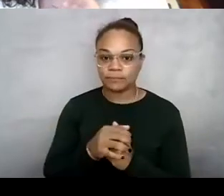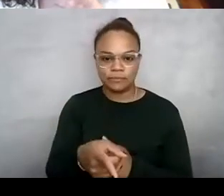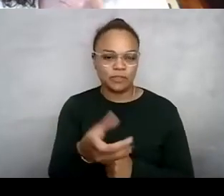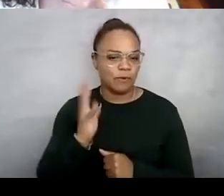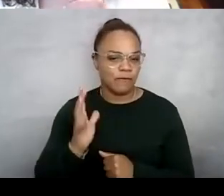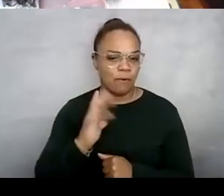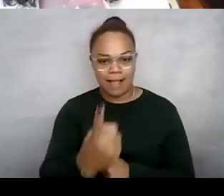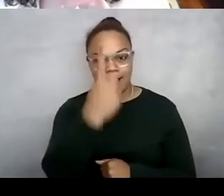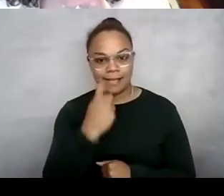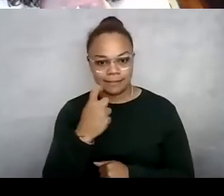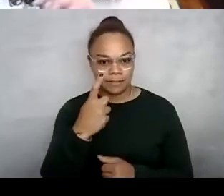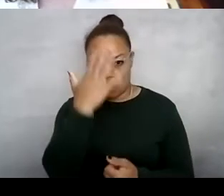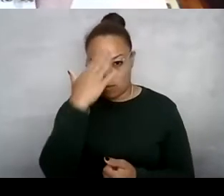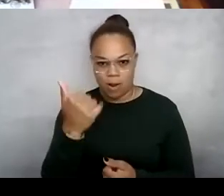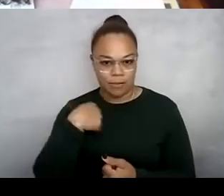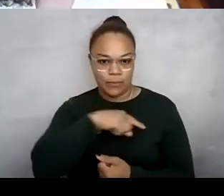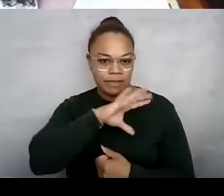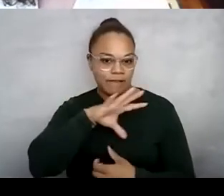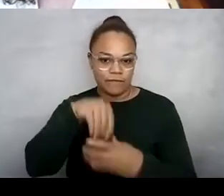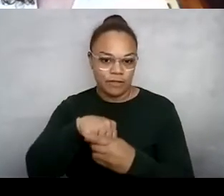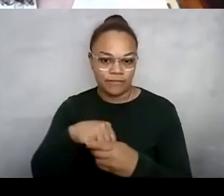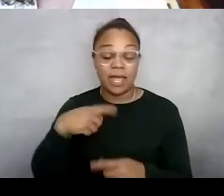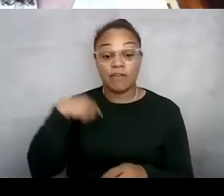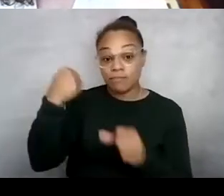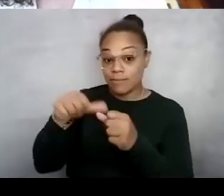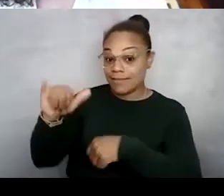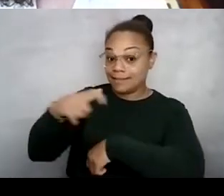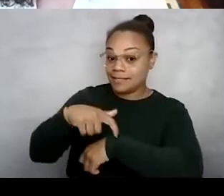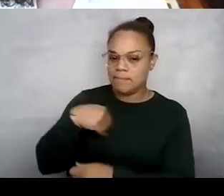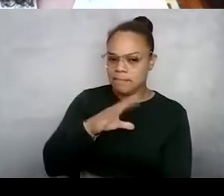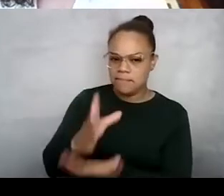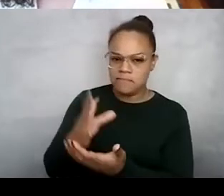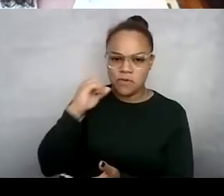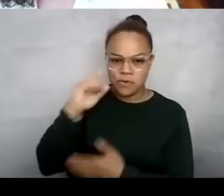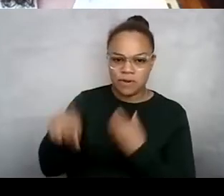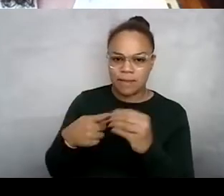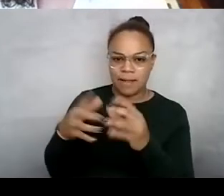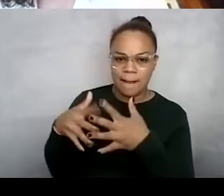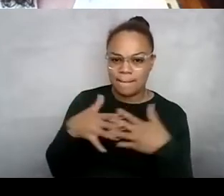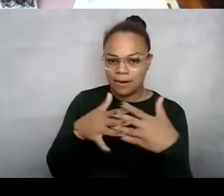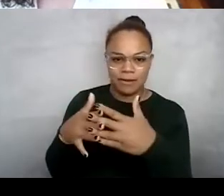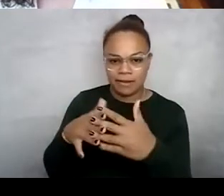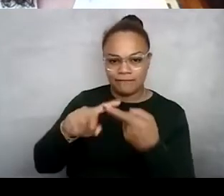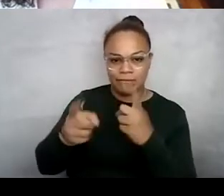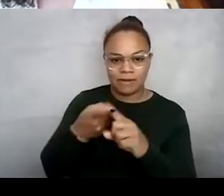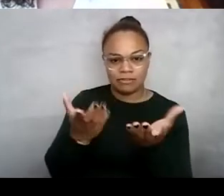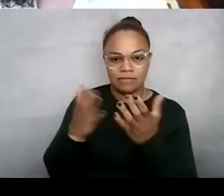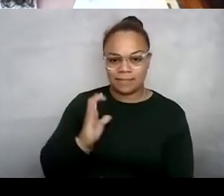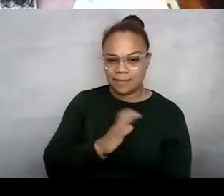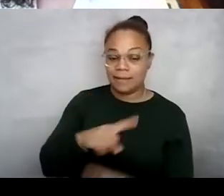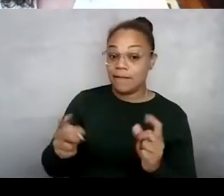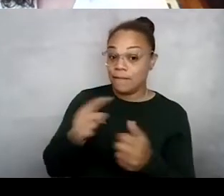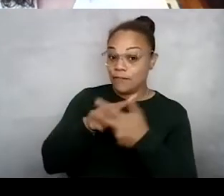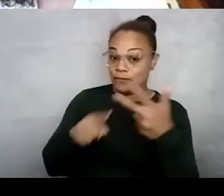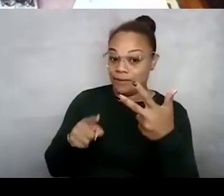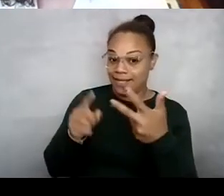grounded us. But I remember I had never heard of a group called the American Friends Service Committee, but 3 things he said that day, the young man